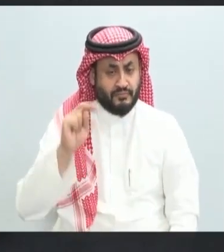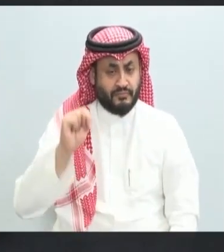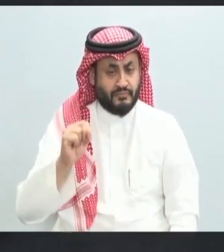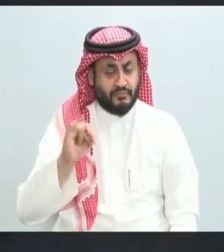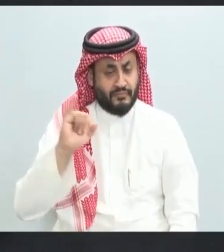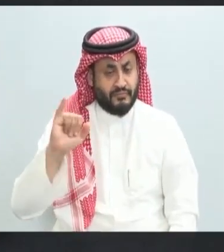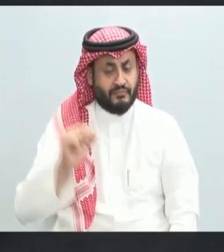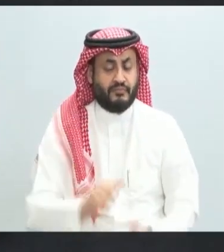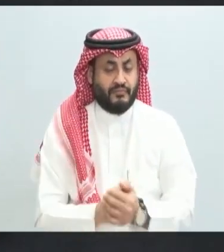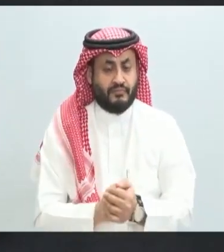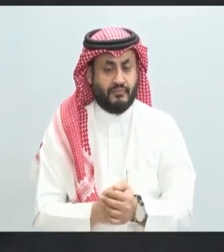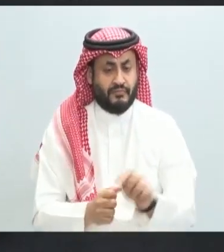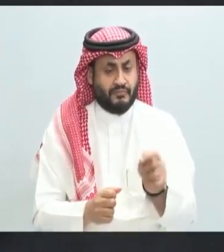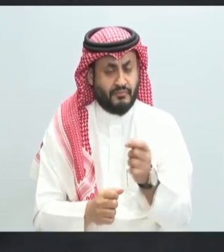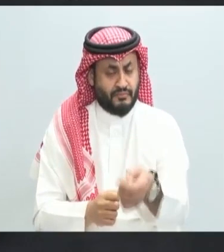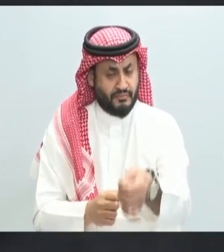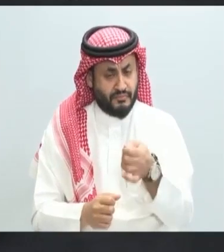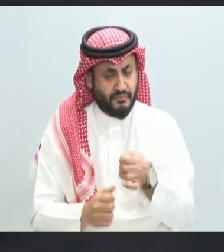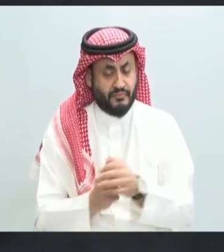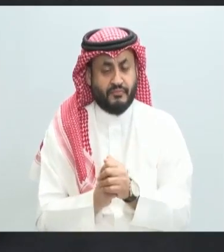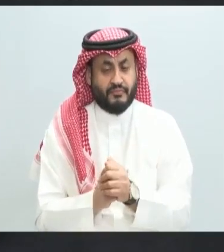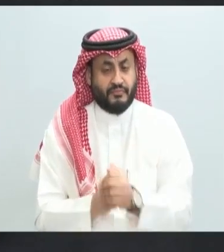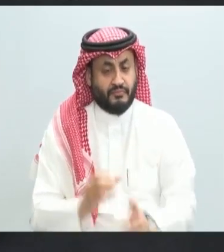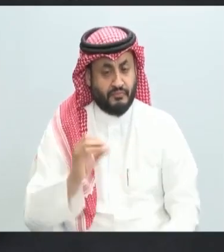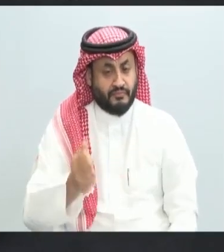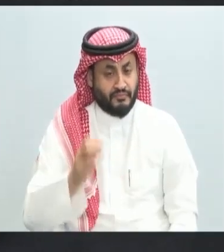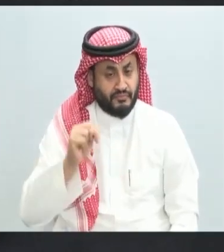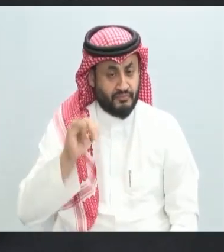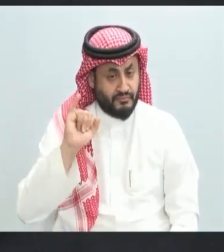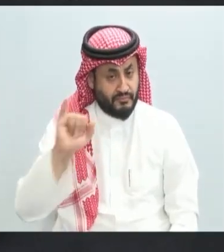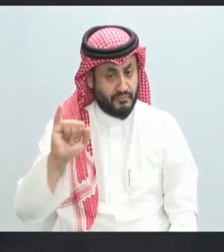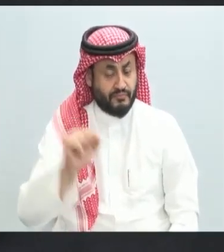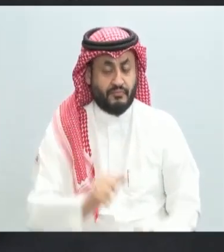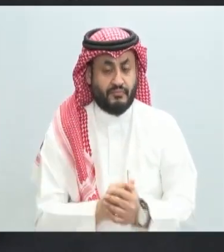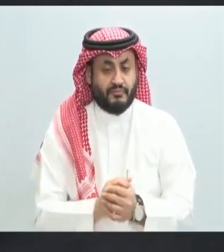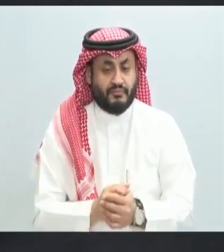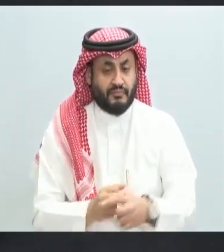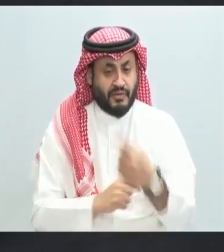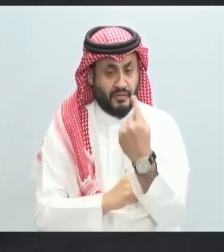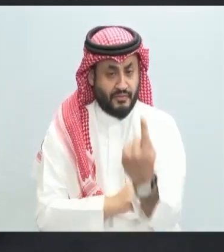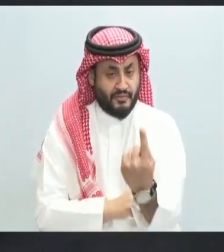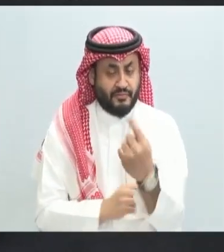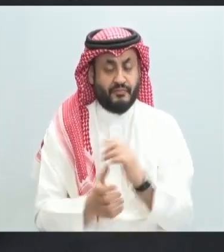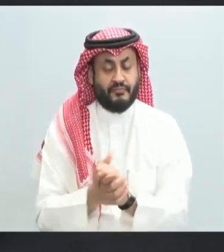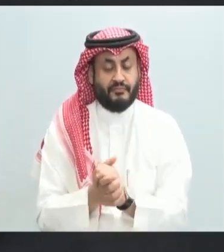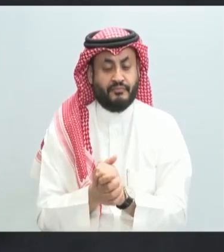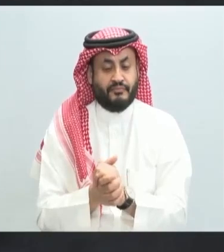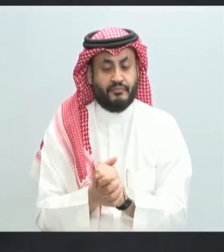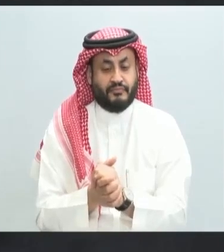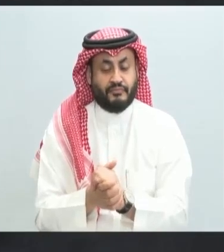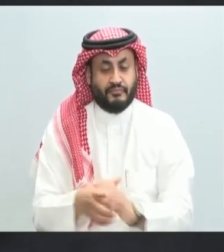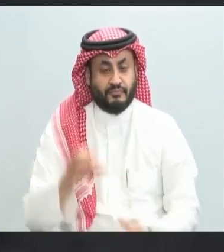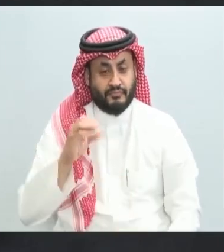can I use your pen? Or a piece of paper, you can ask your classmate, can